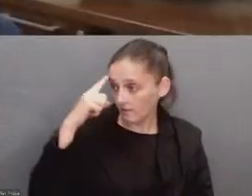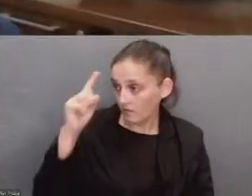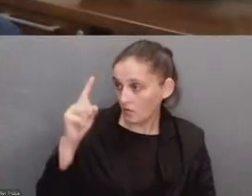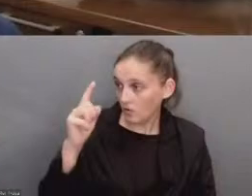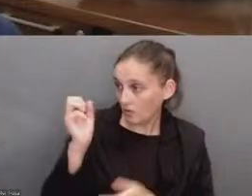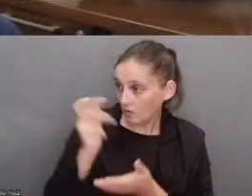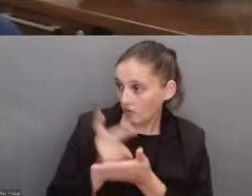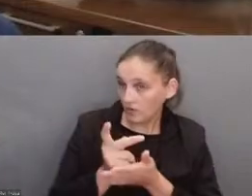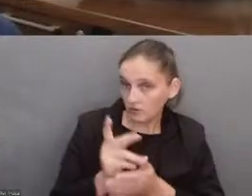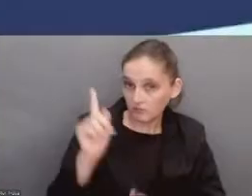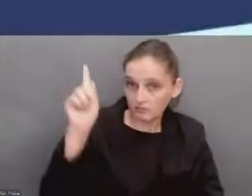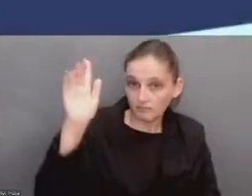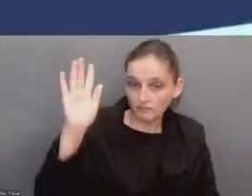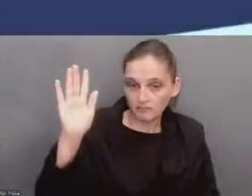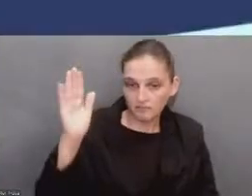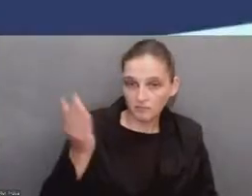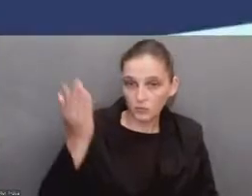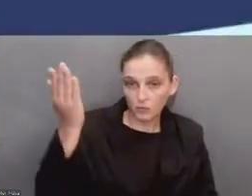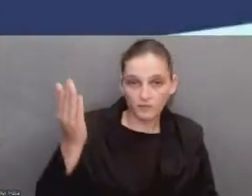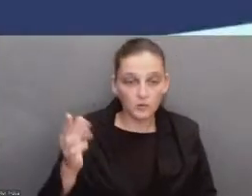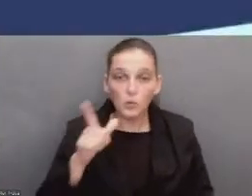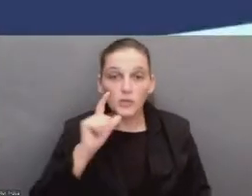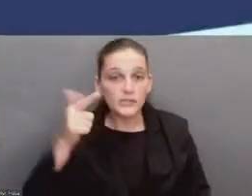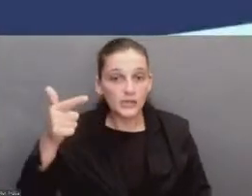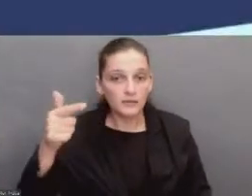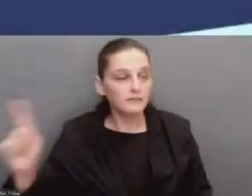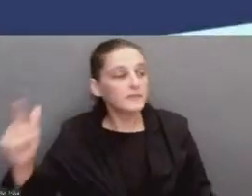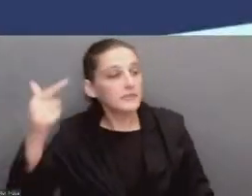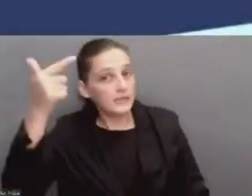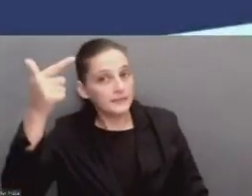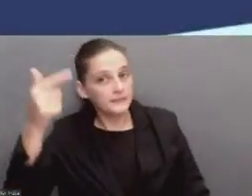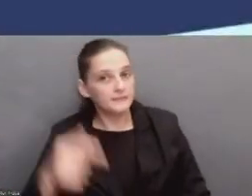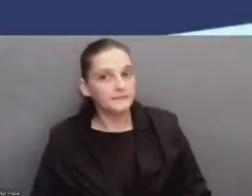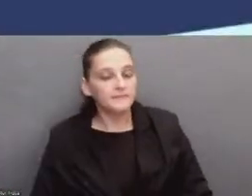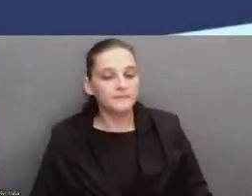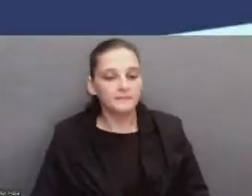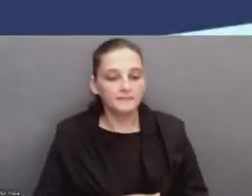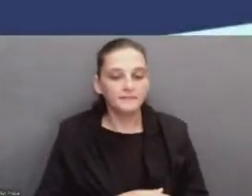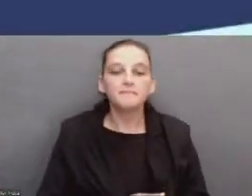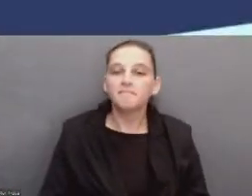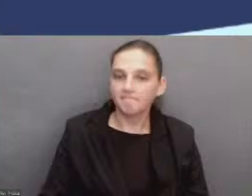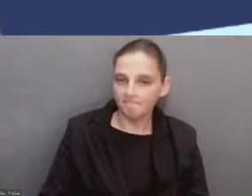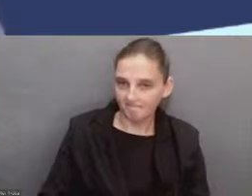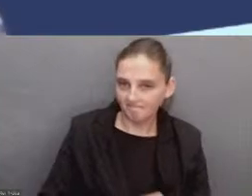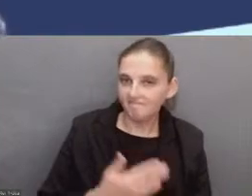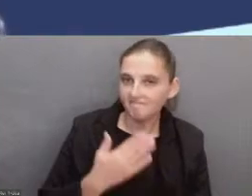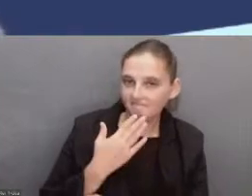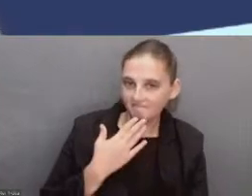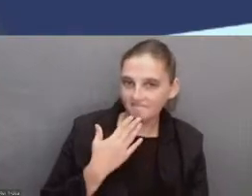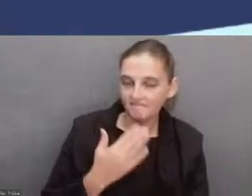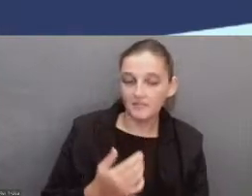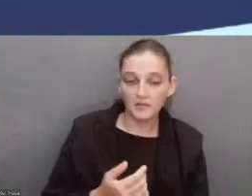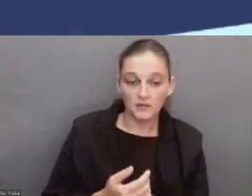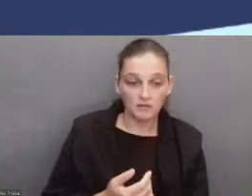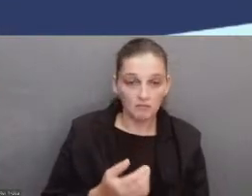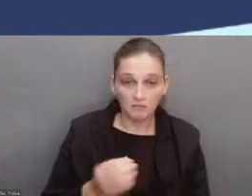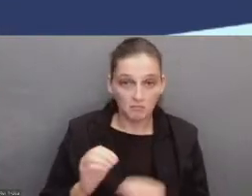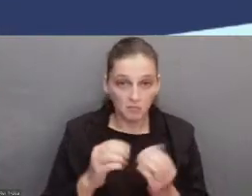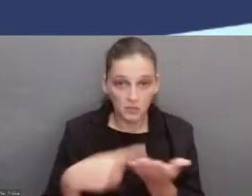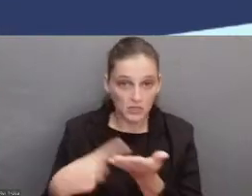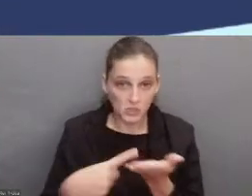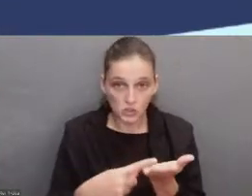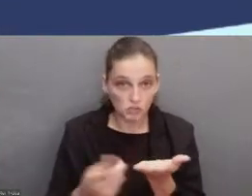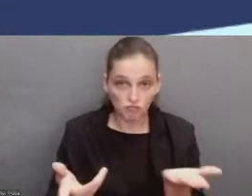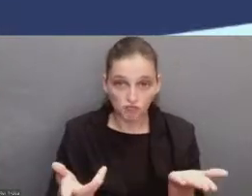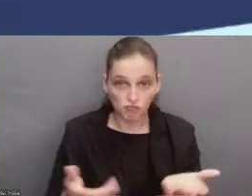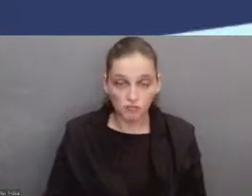you. A second? Second. Thank you very much. Any further discussion?